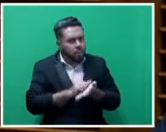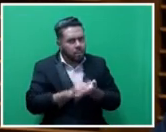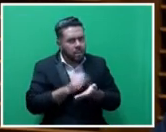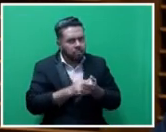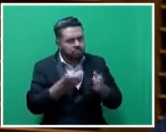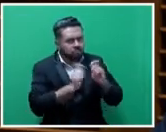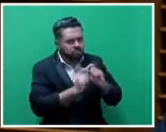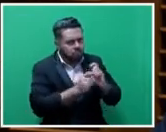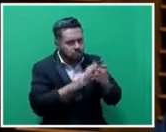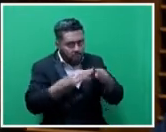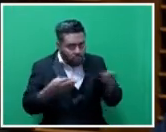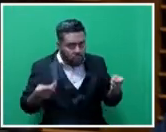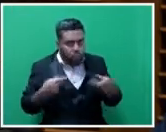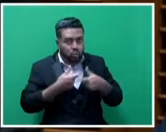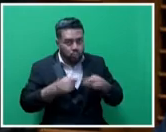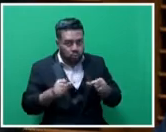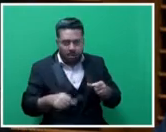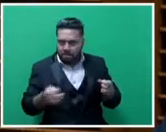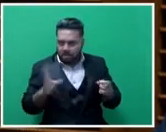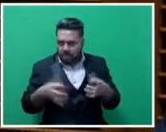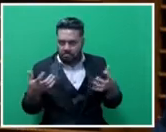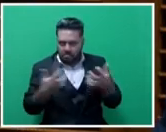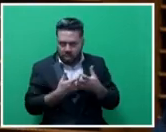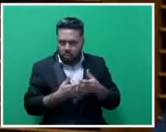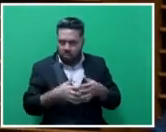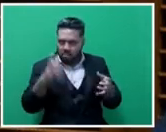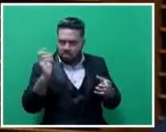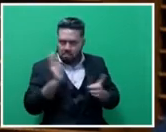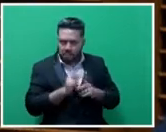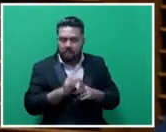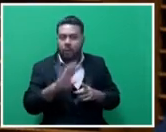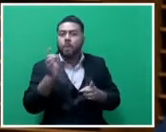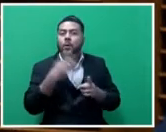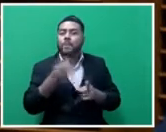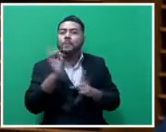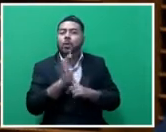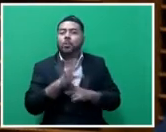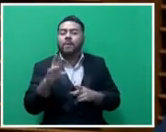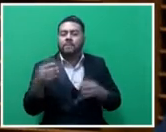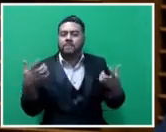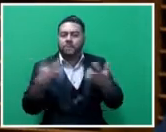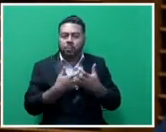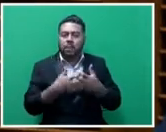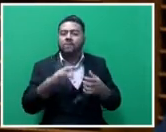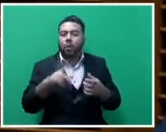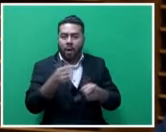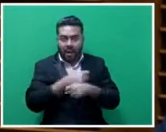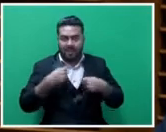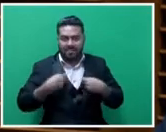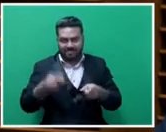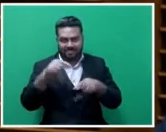that the building materials are actually fit for purpose and, more importantly, fit for our